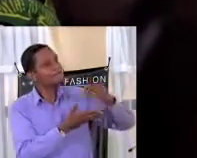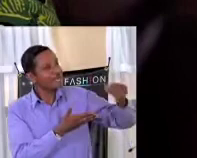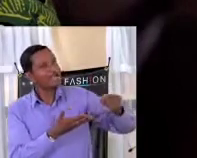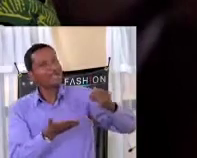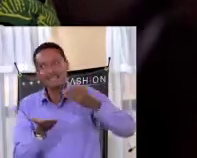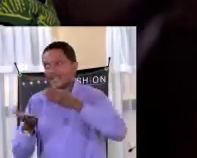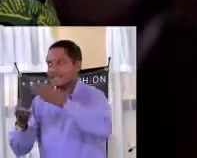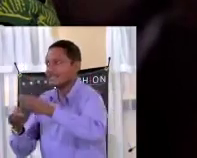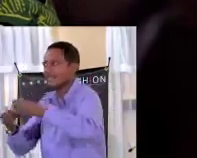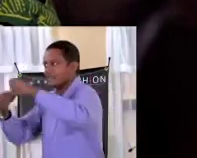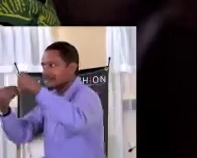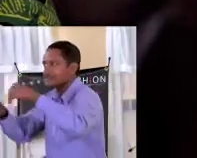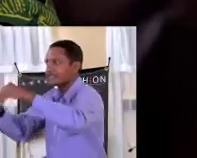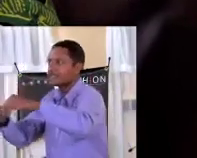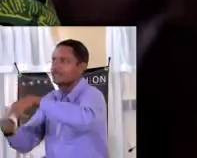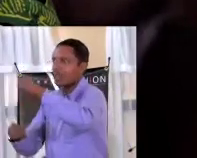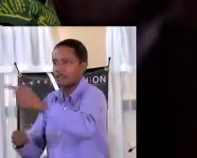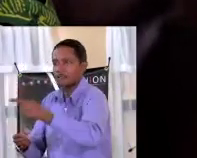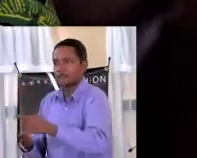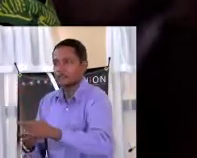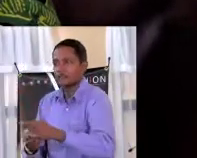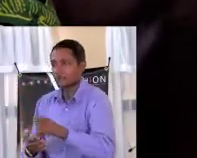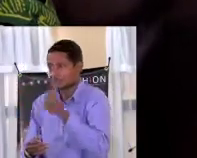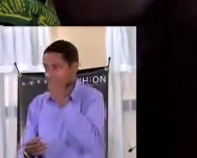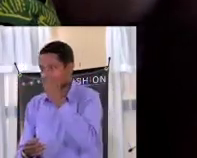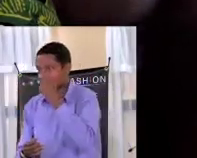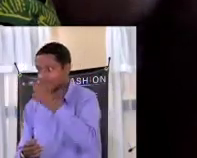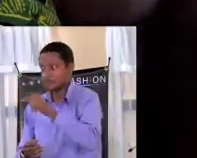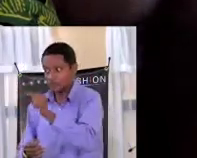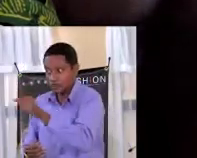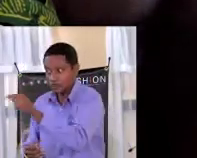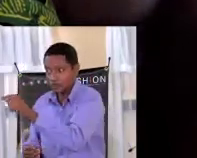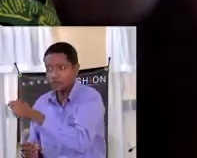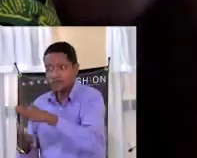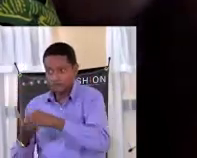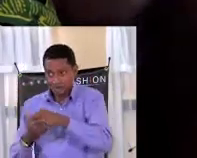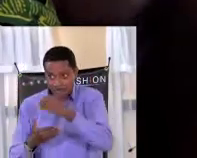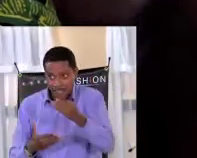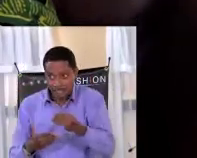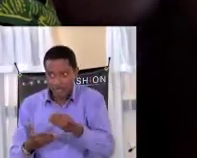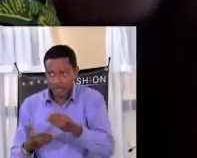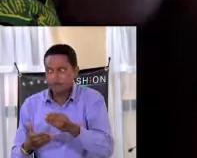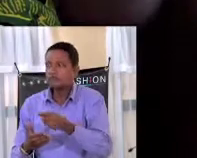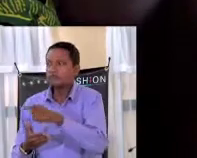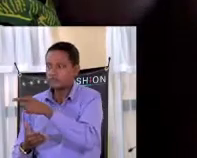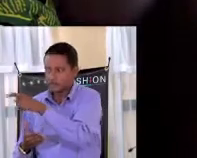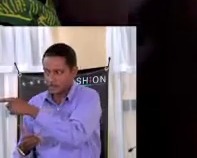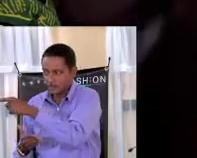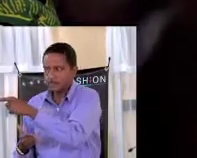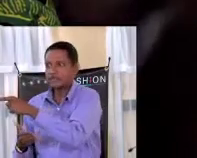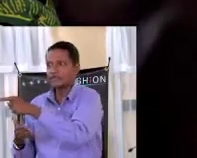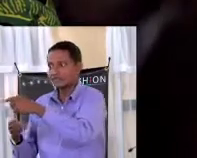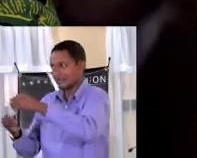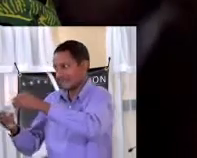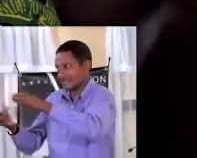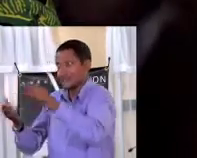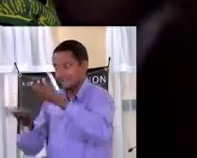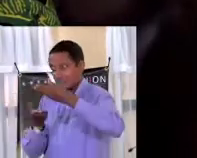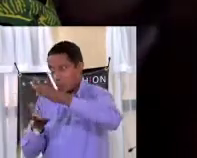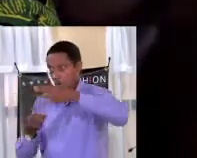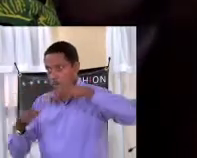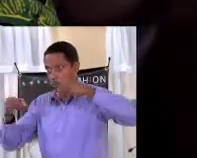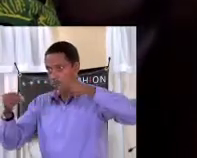also understanding your buyer. Your buyer is the gatekeeper of your market. They are the ones that get the products into the hands of the